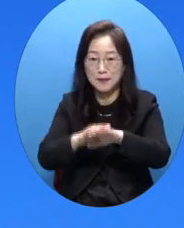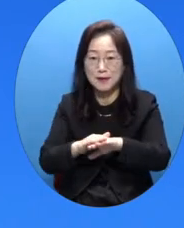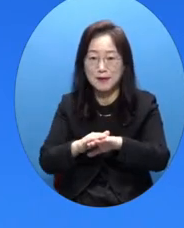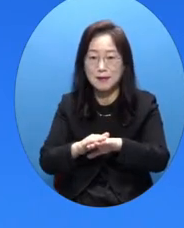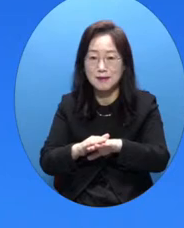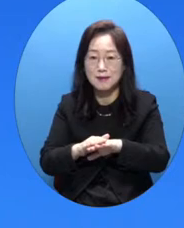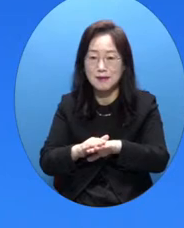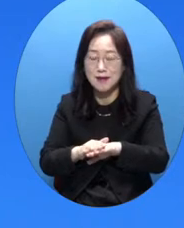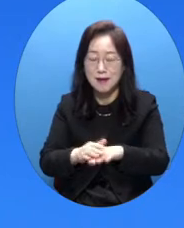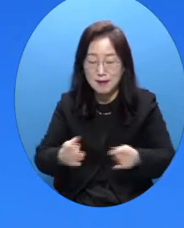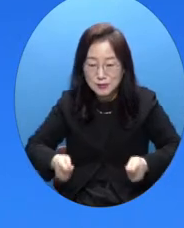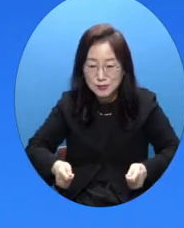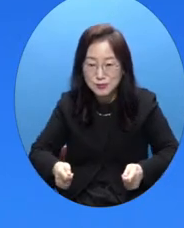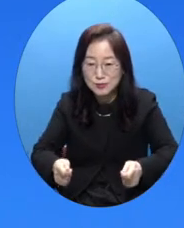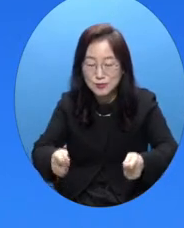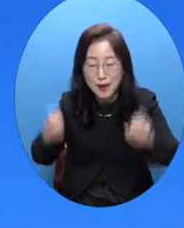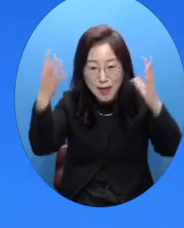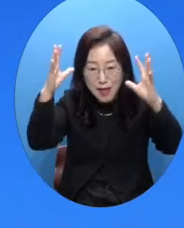foreign